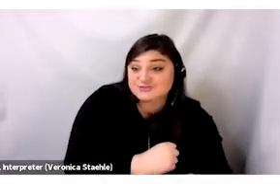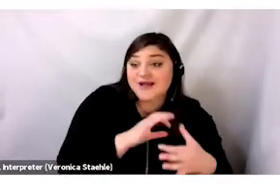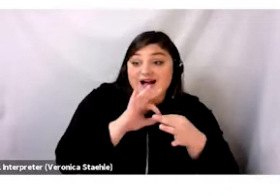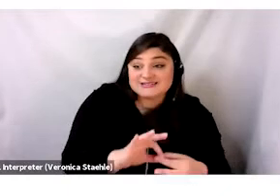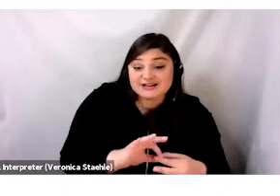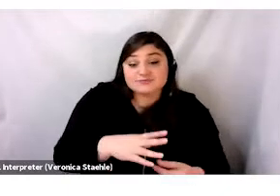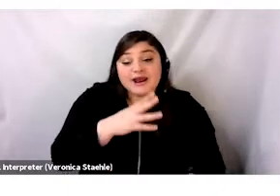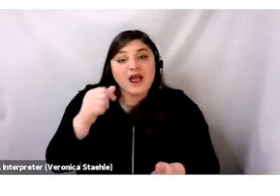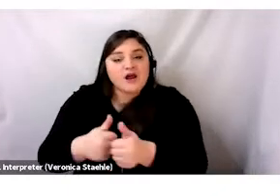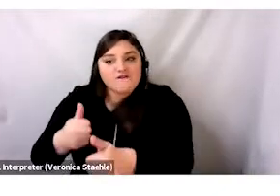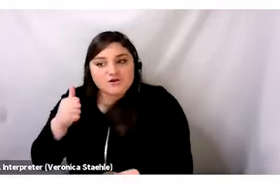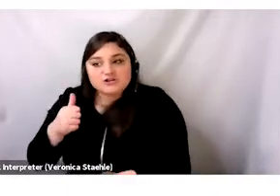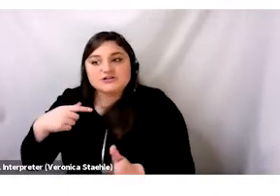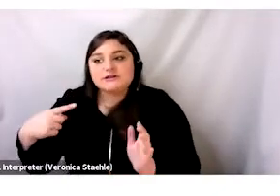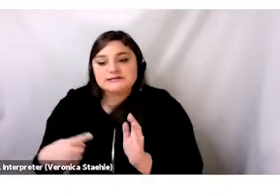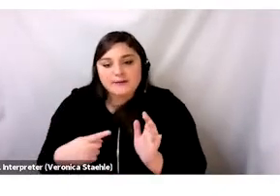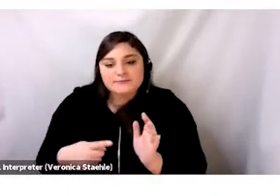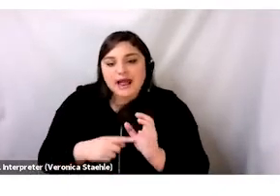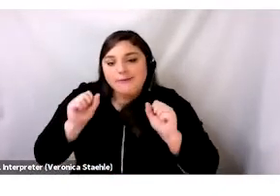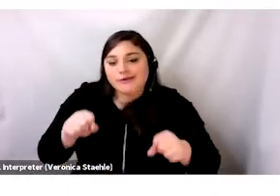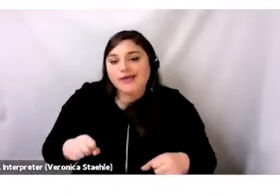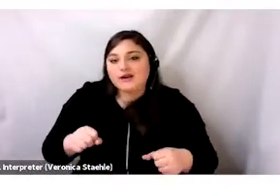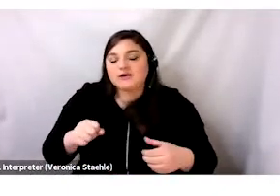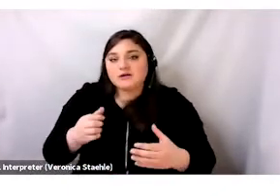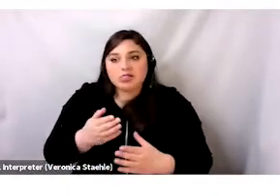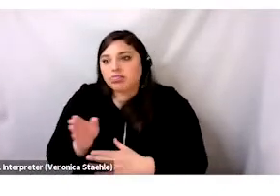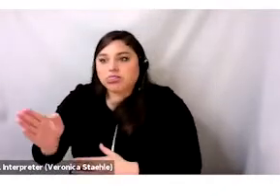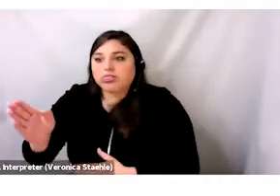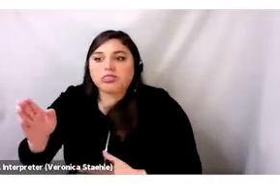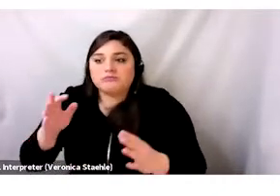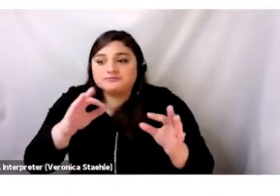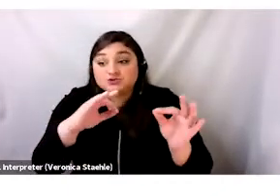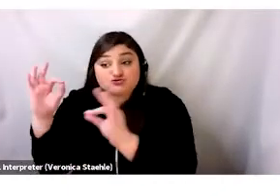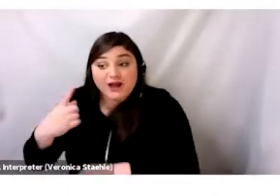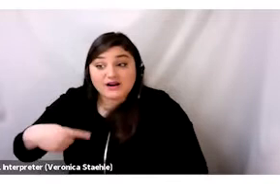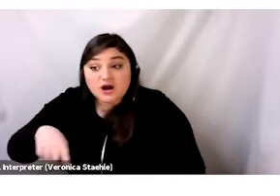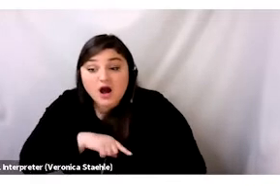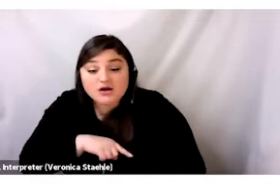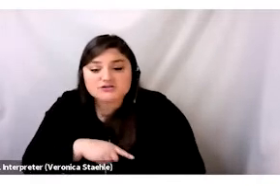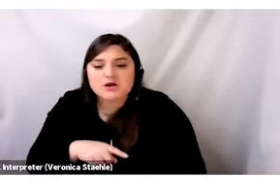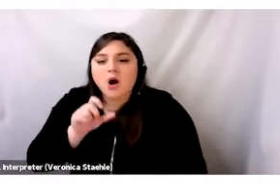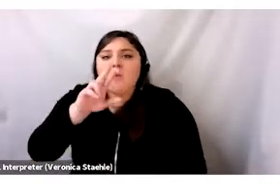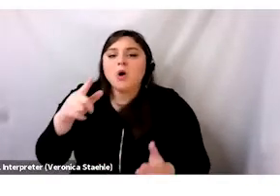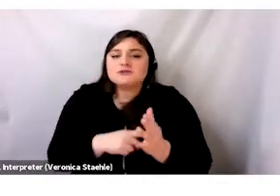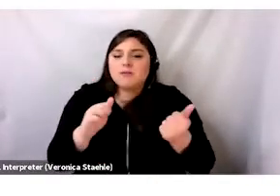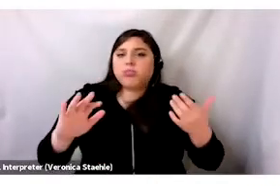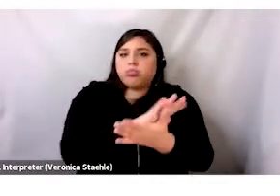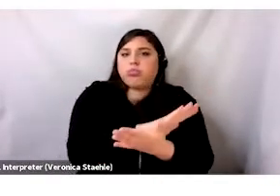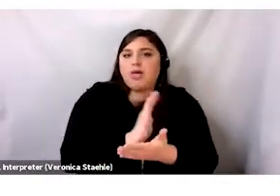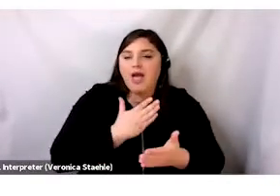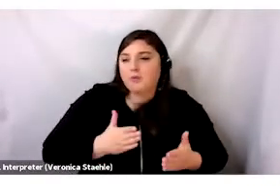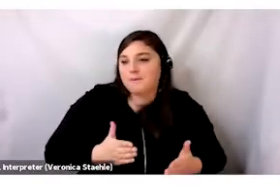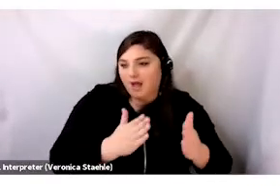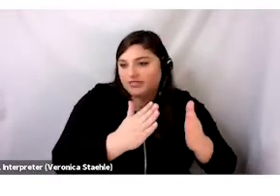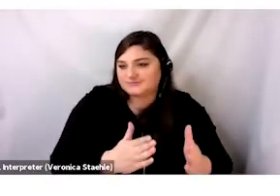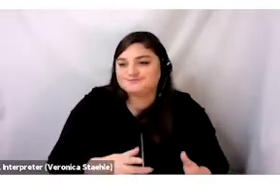from what's happening in the moment. They can also obscure the most skillful path forward. So, for example, if you have an